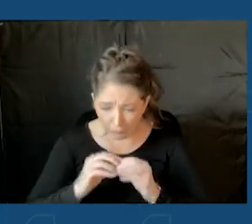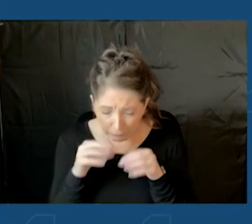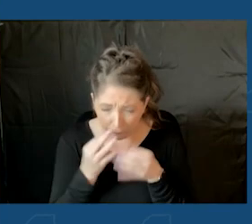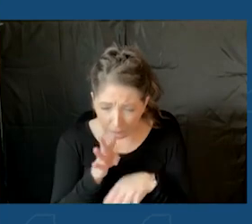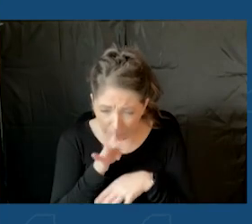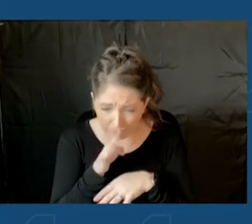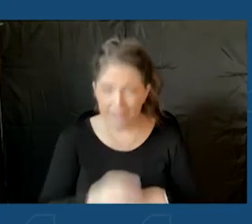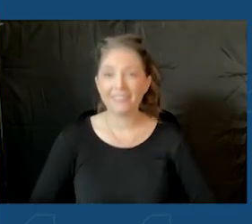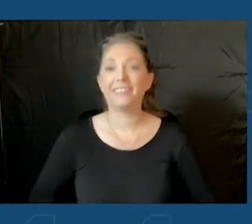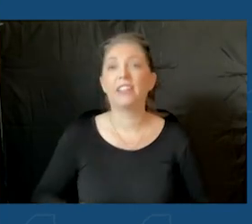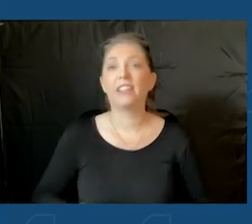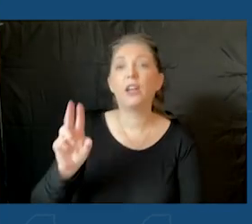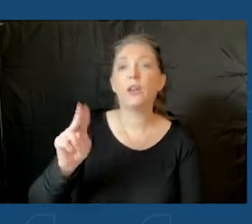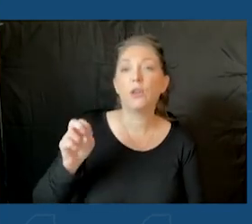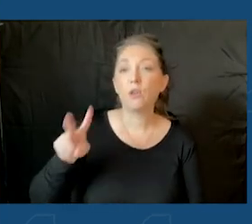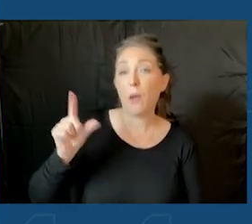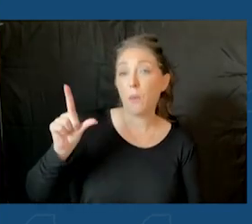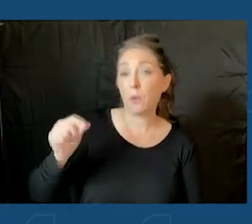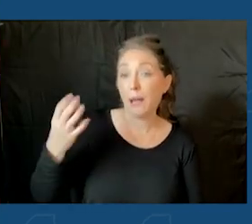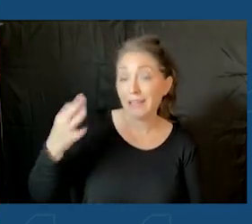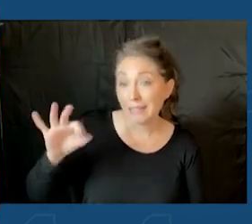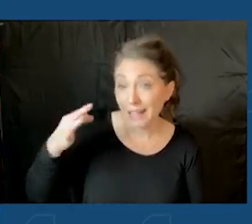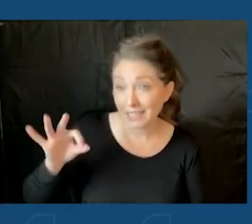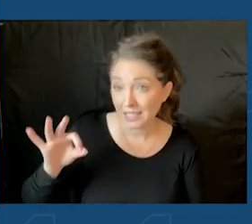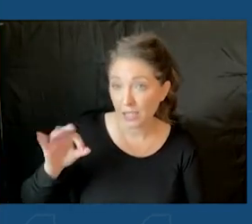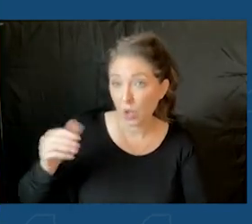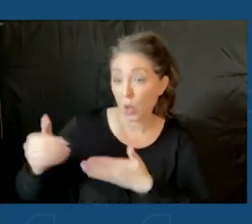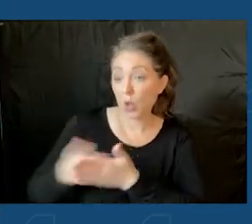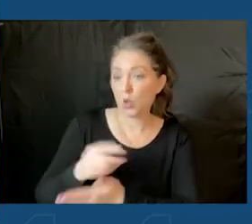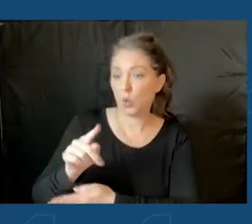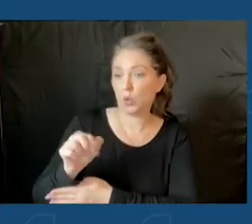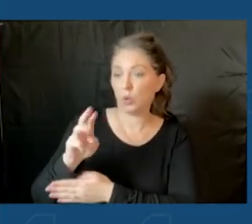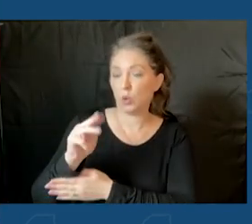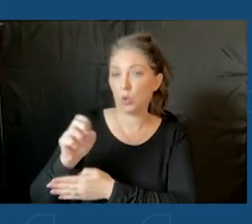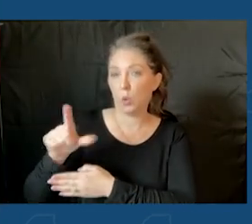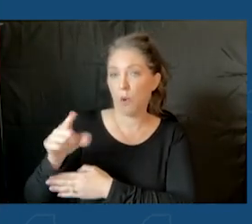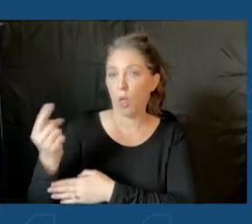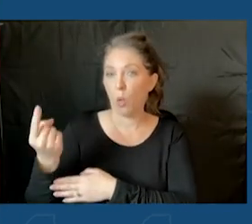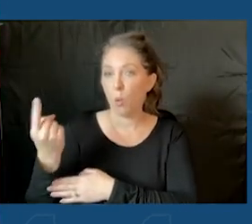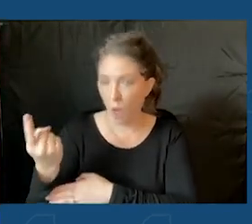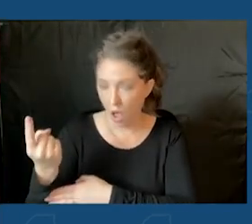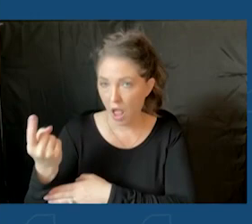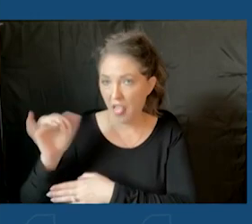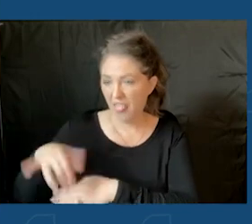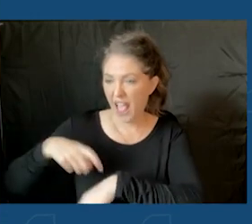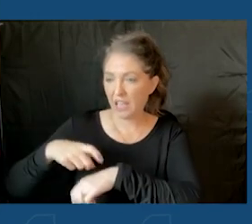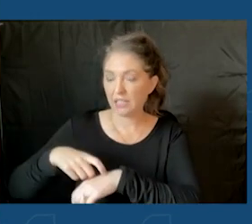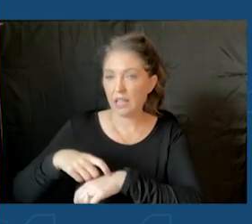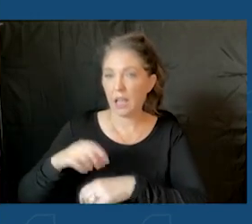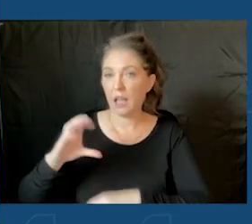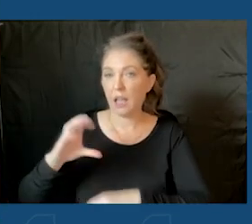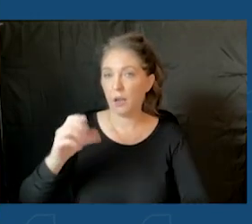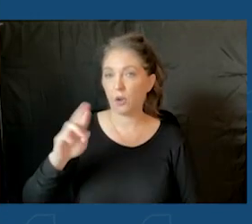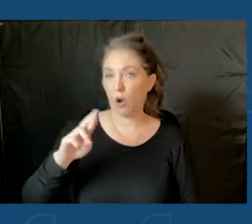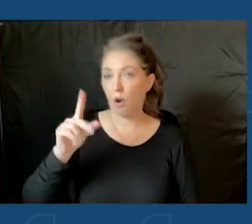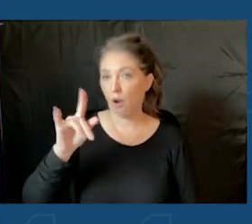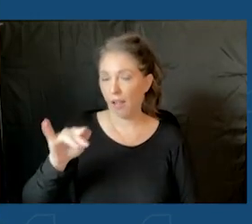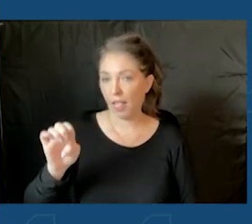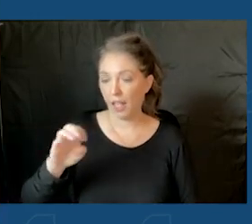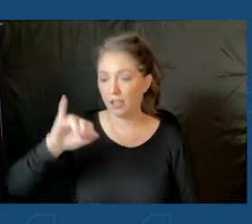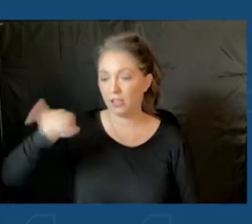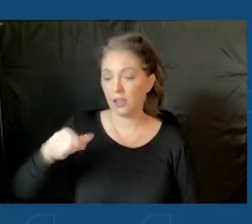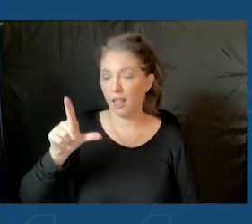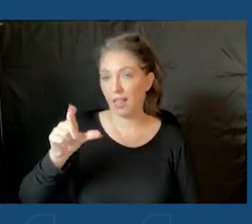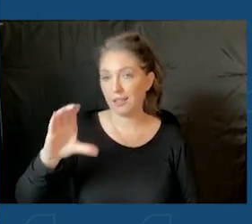the New Terminal One Consortium at the time of Carlisle, JLC, and Ulico were prepared